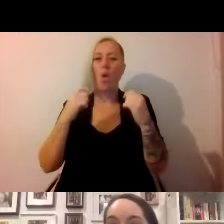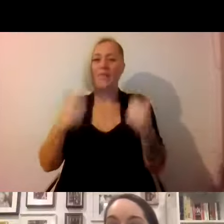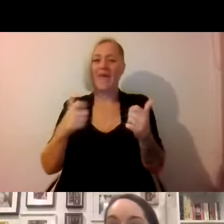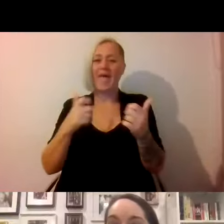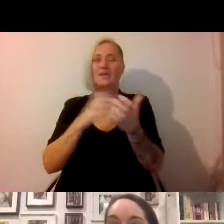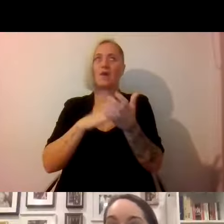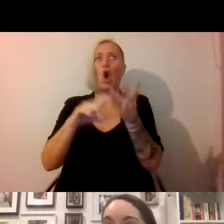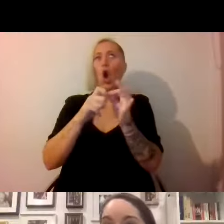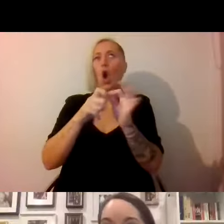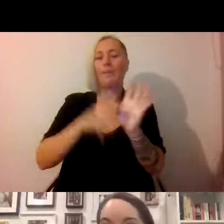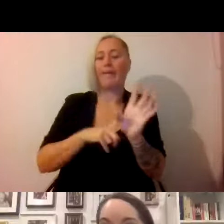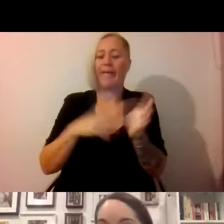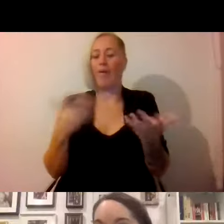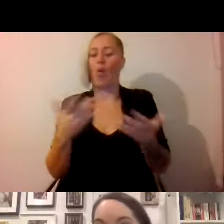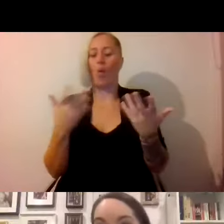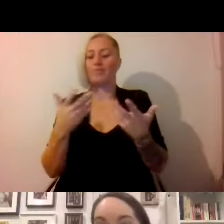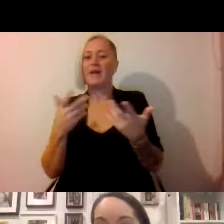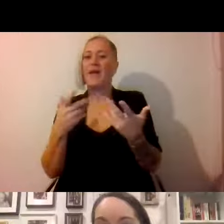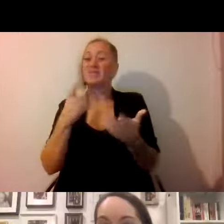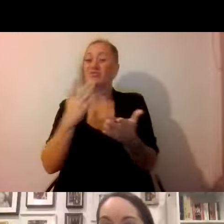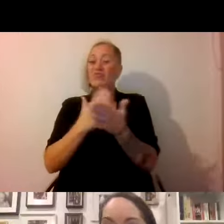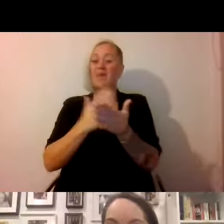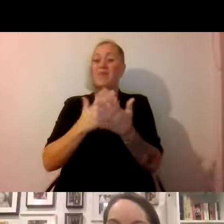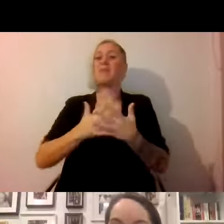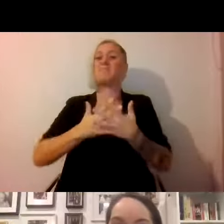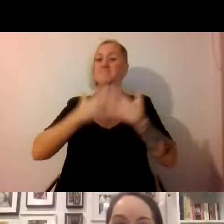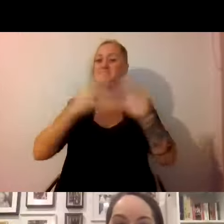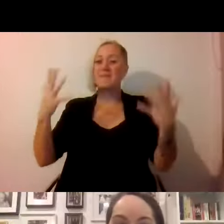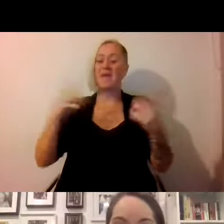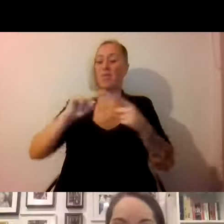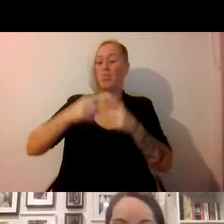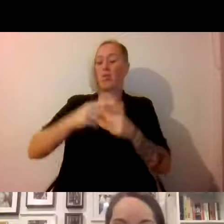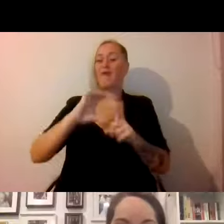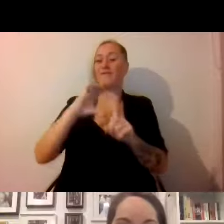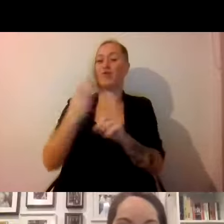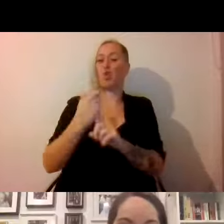communication, and also a huge point of cultural pride for deaf people.